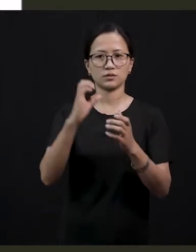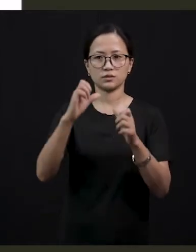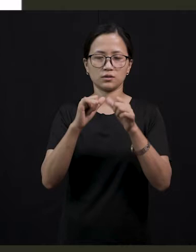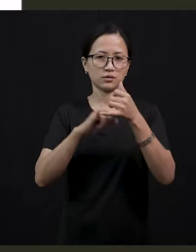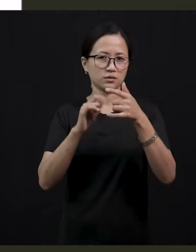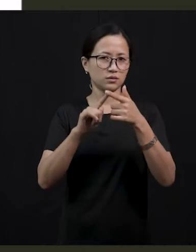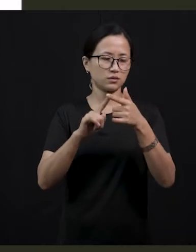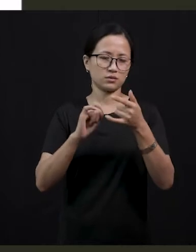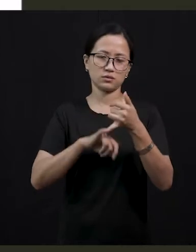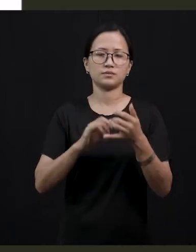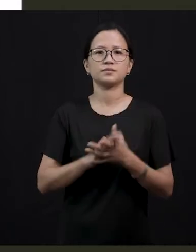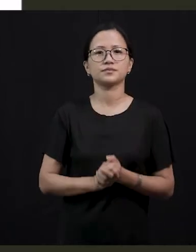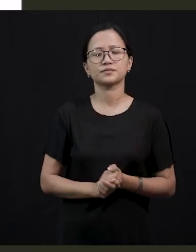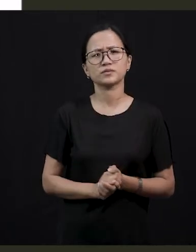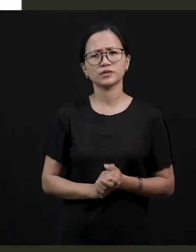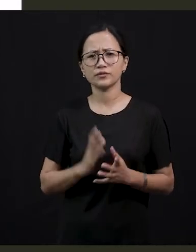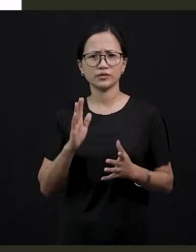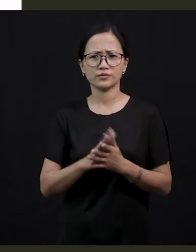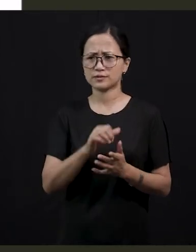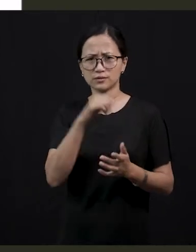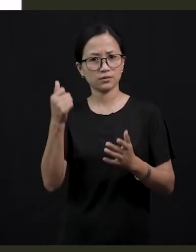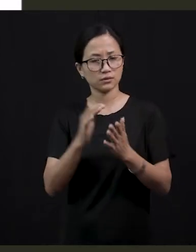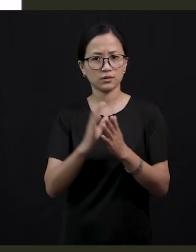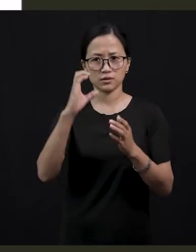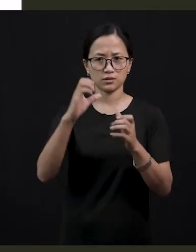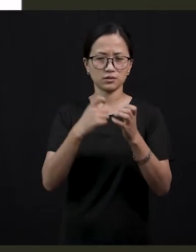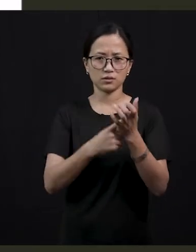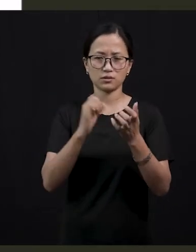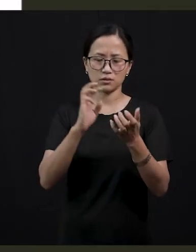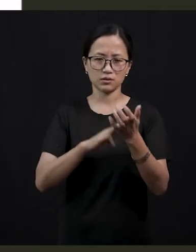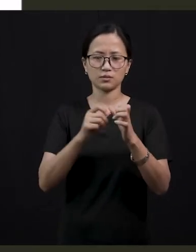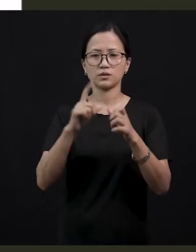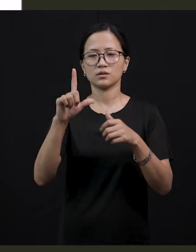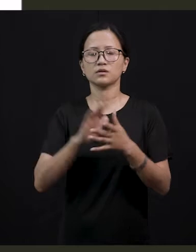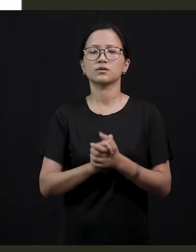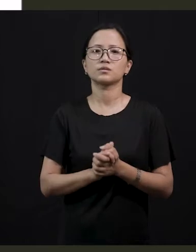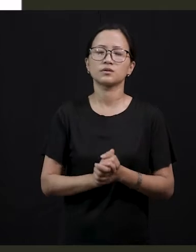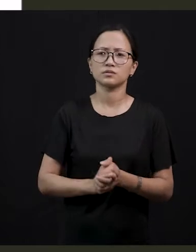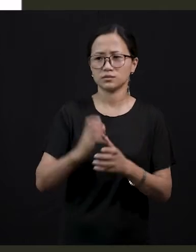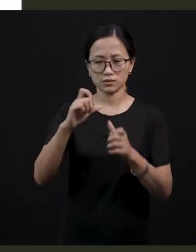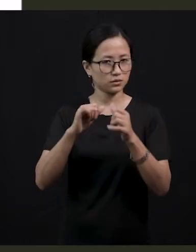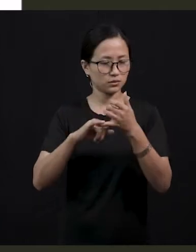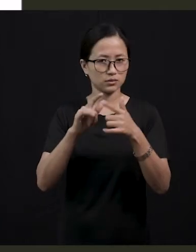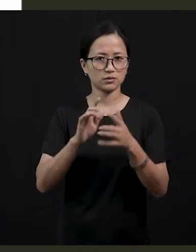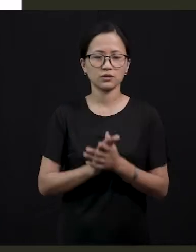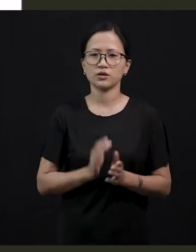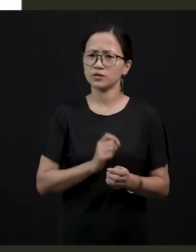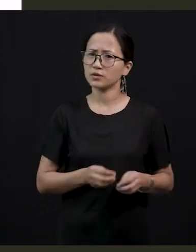if I have a criminal case against somebody, the law has to be passed by the legislation,